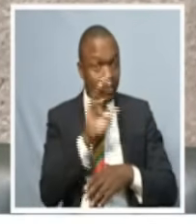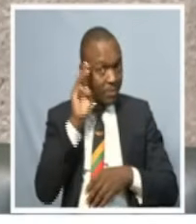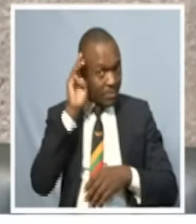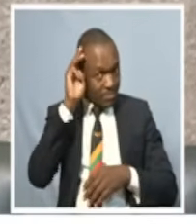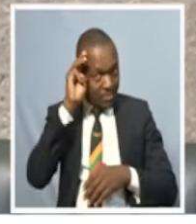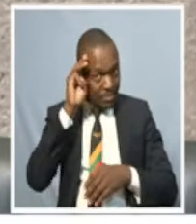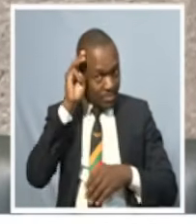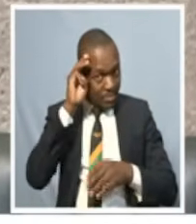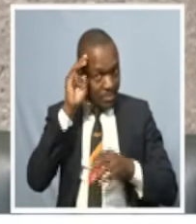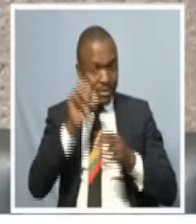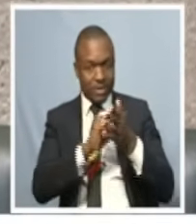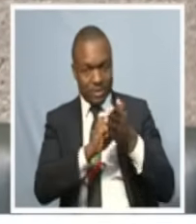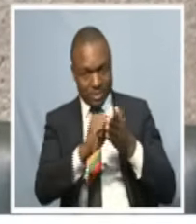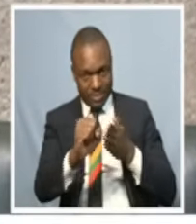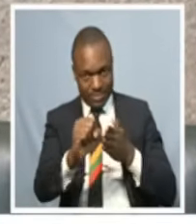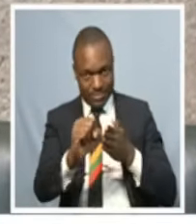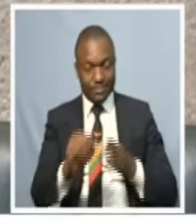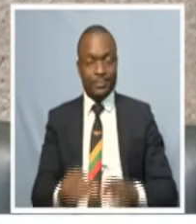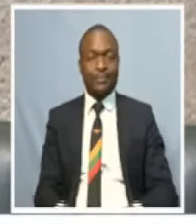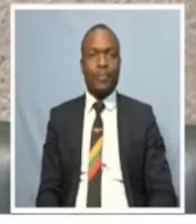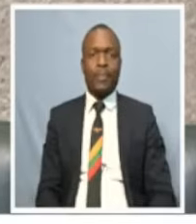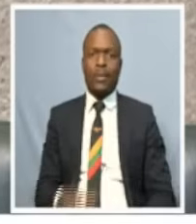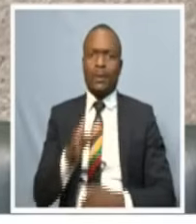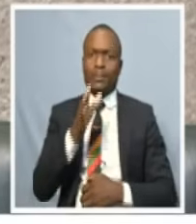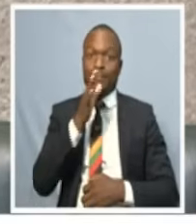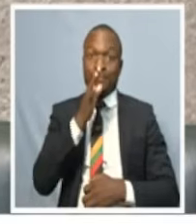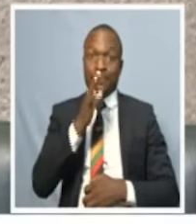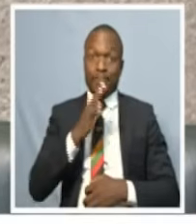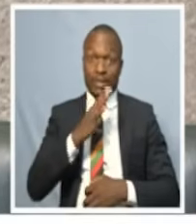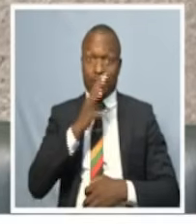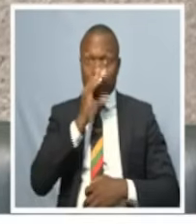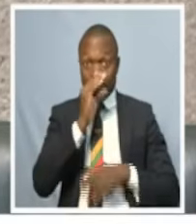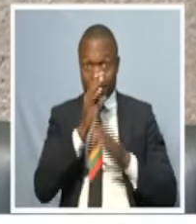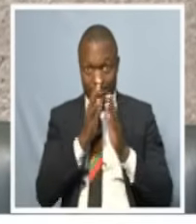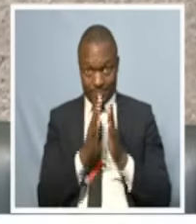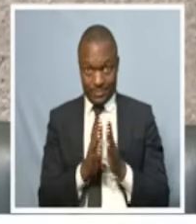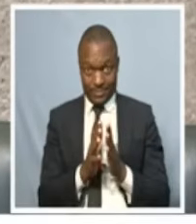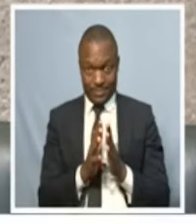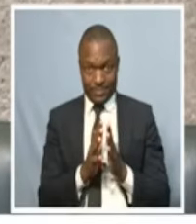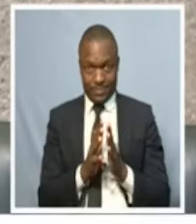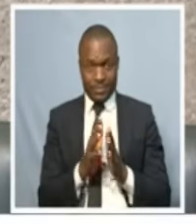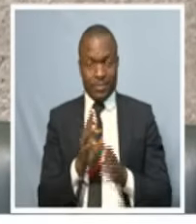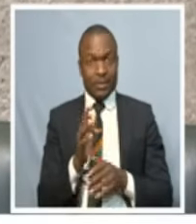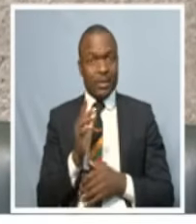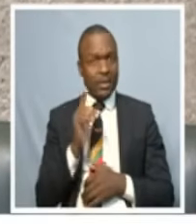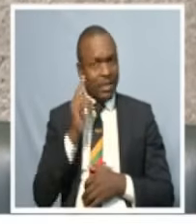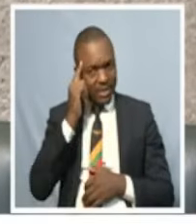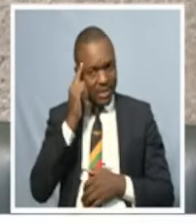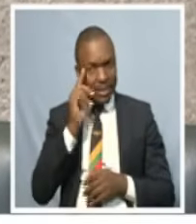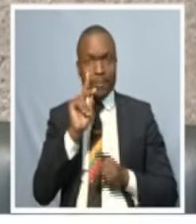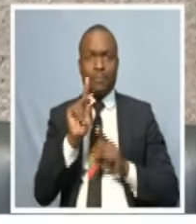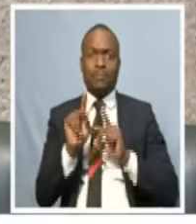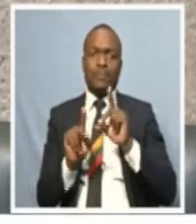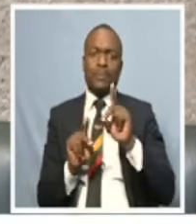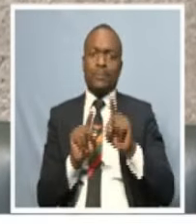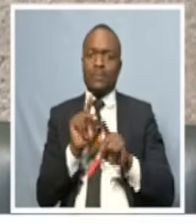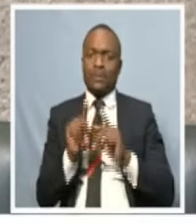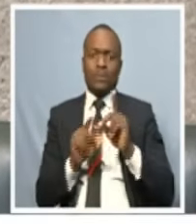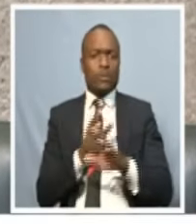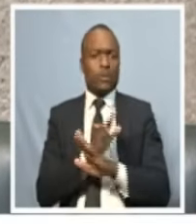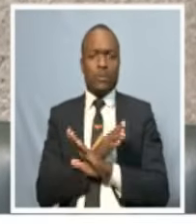ministerial statement. Madam Speaker, I think the people of Zambia are not